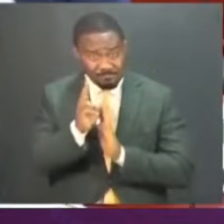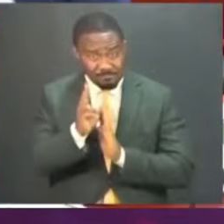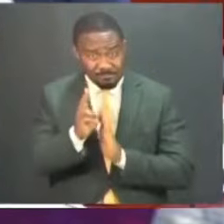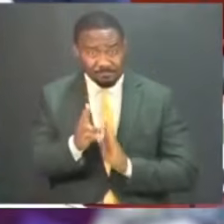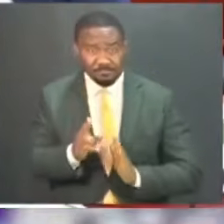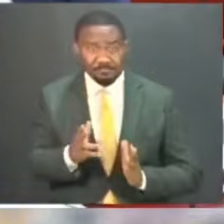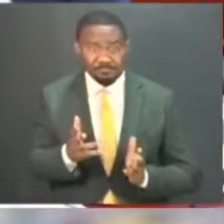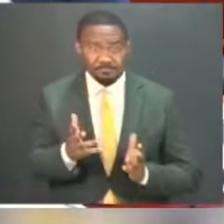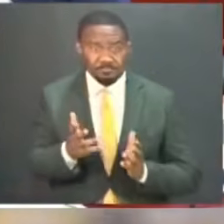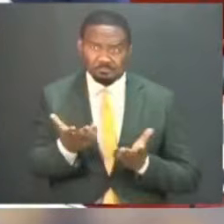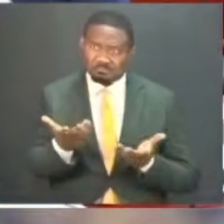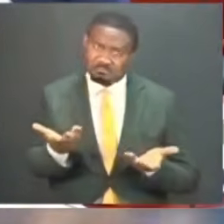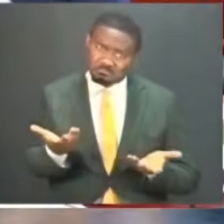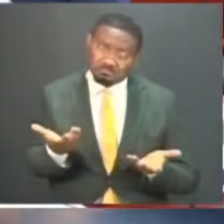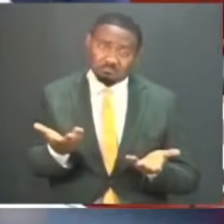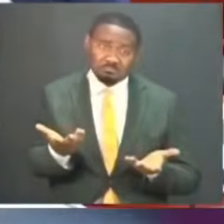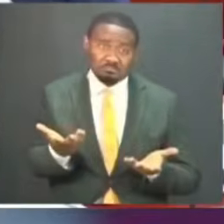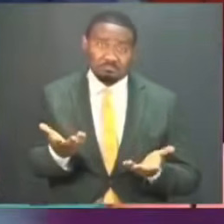Some take more than that.